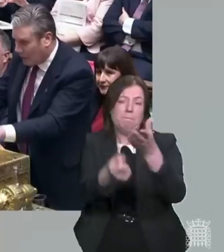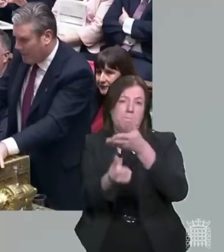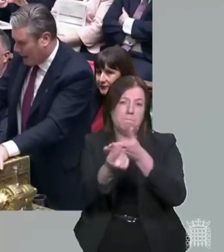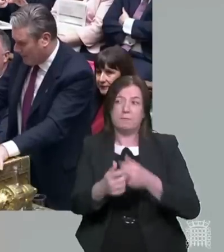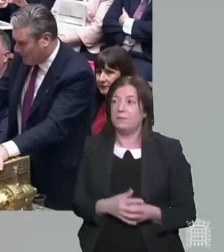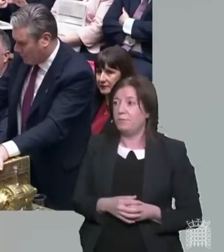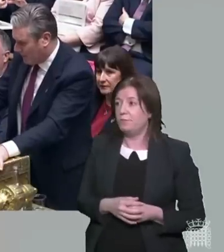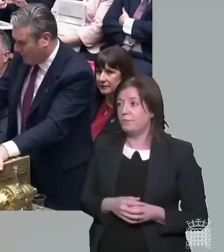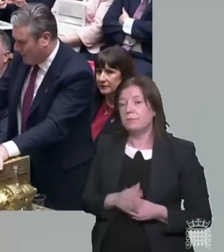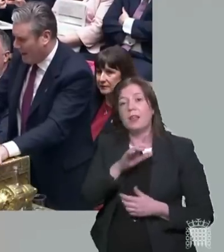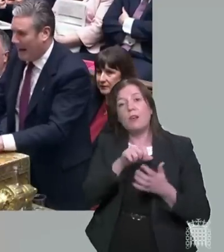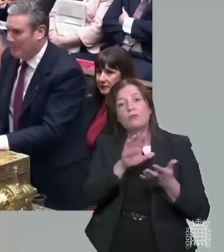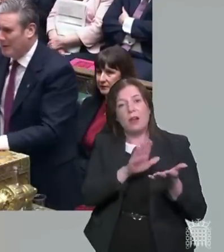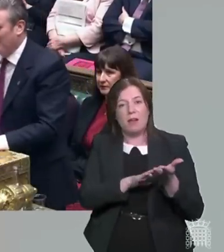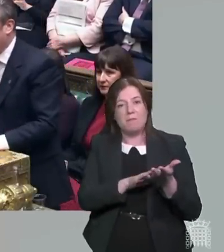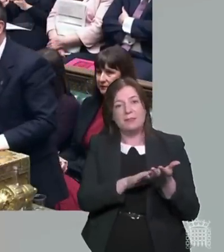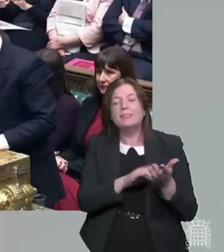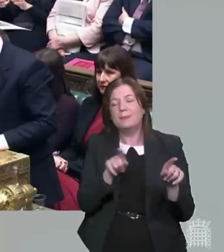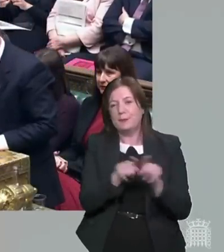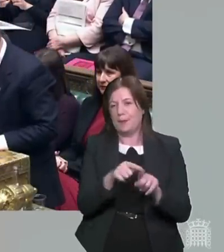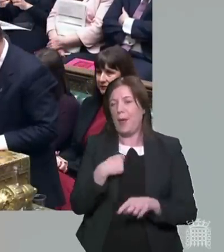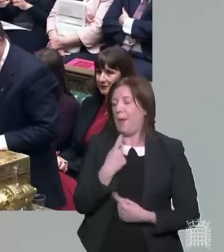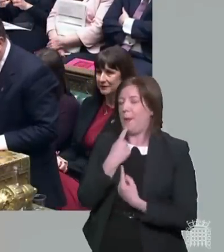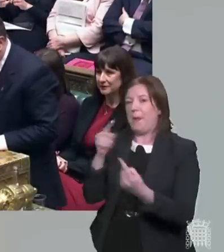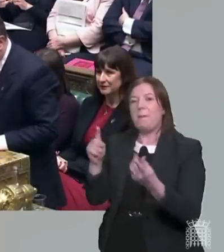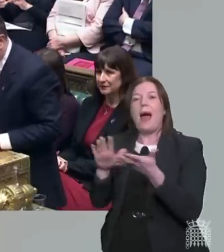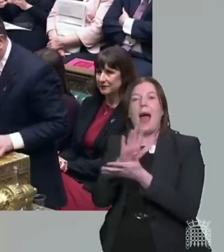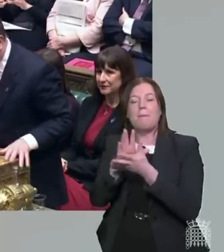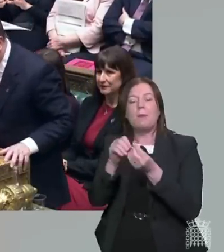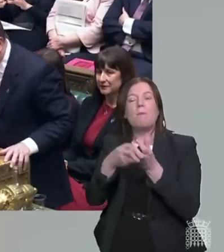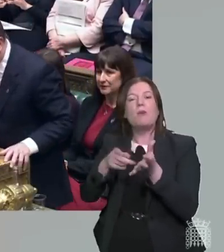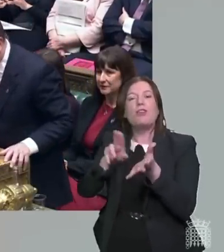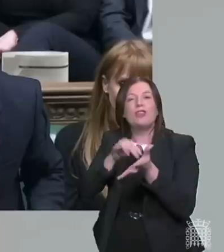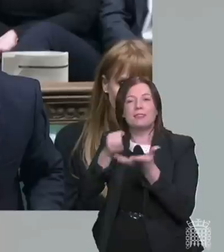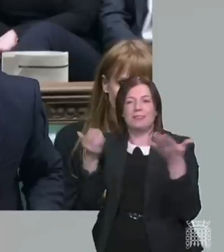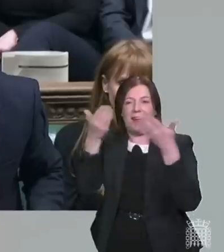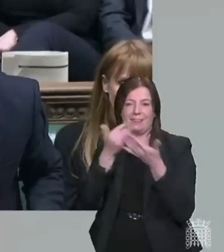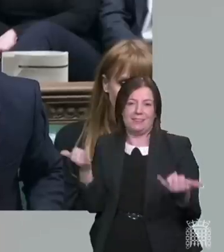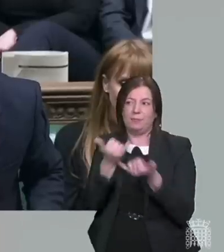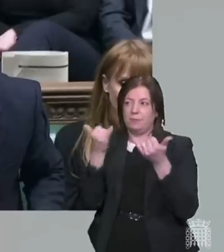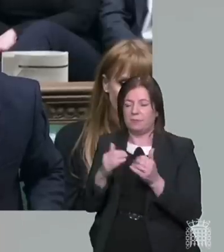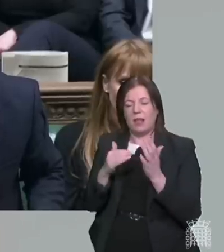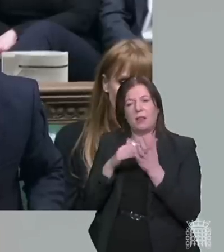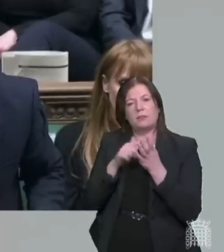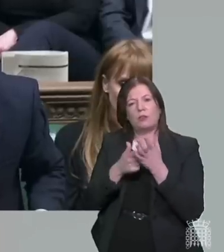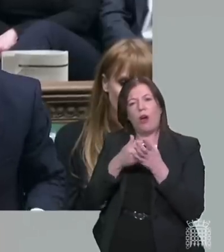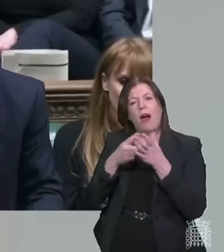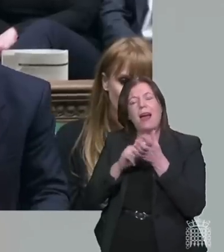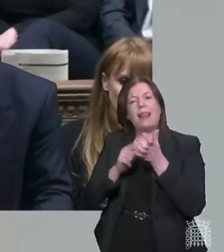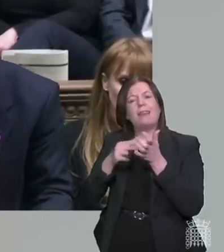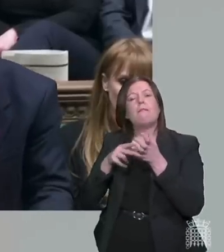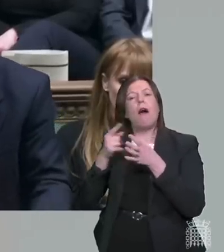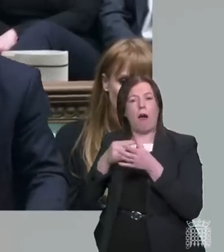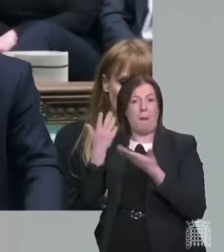can also join the Prime Minister in wishing everyone a happy Burns night. Mr. Speaker, Zara Alina was walking home